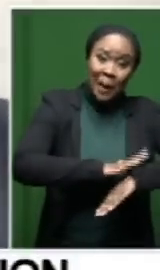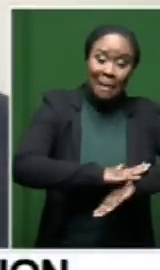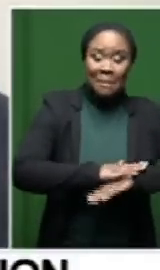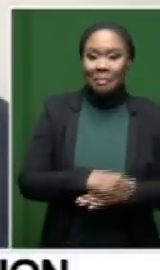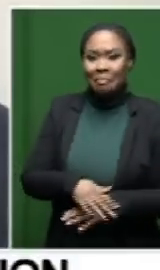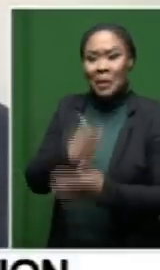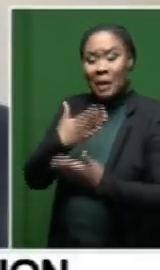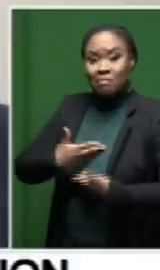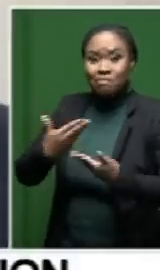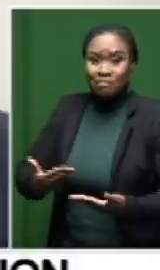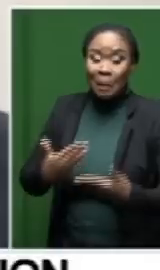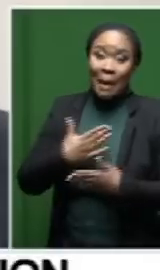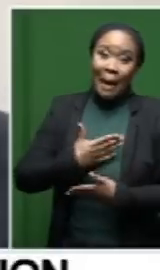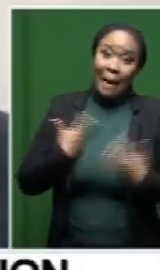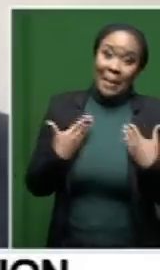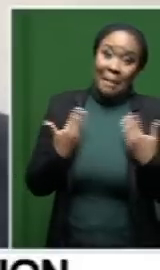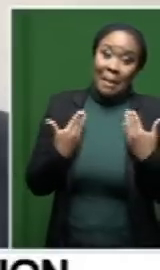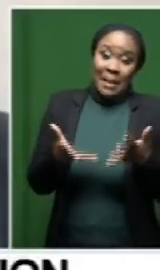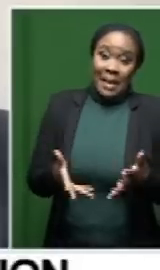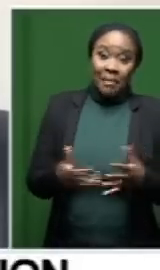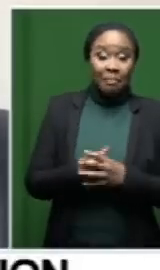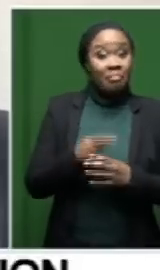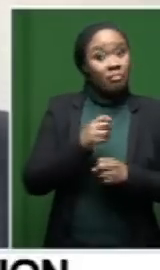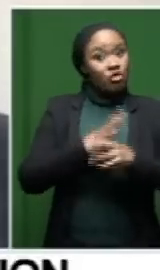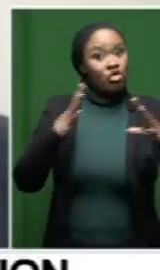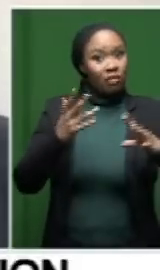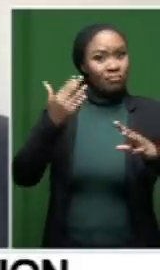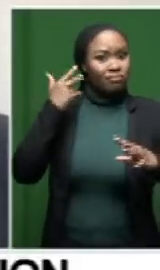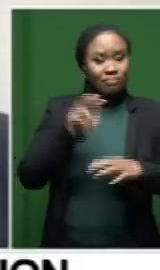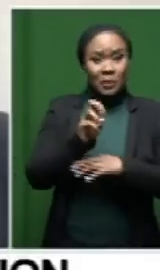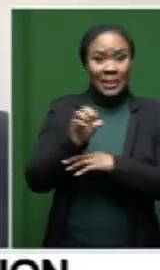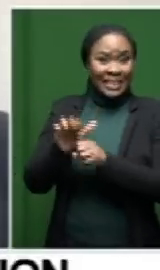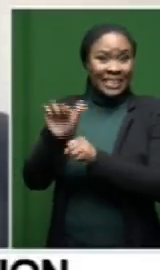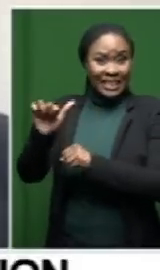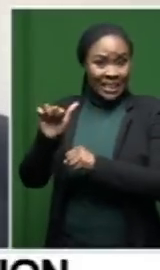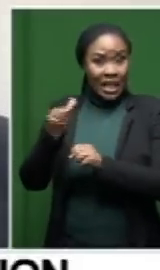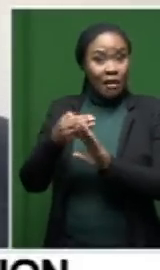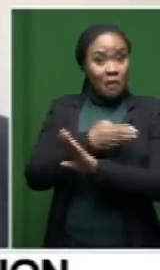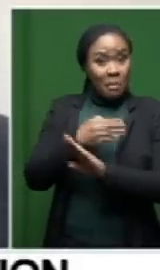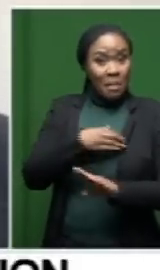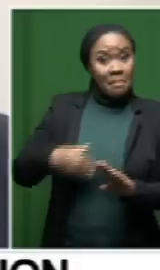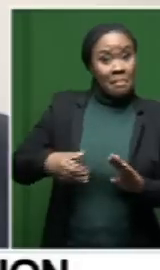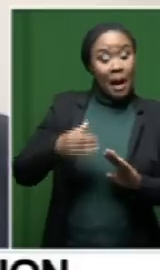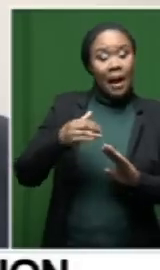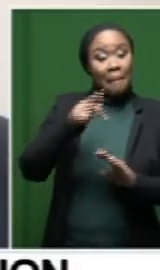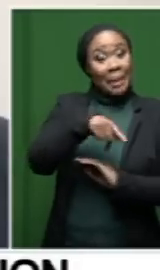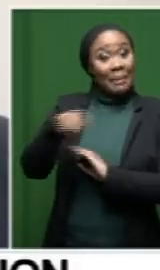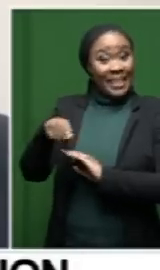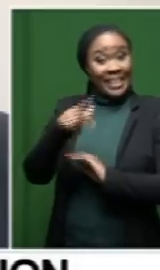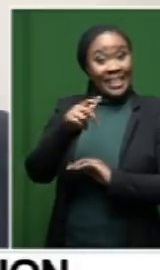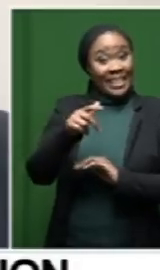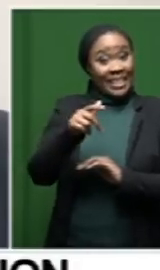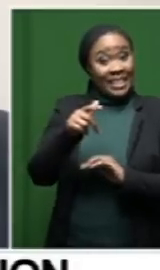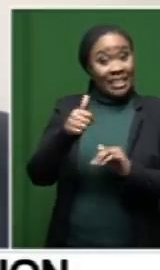the invitation. I'm very pleased to be here. So, I mean, this all started back in 2016 when the former public protector, Thuli Madonsela, in her